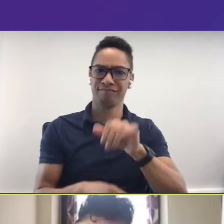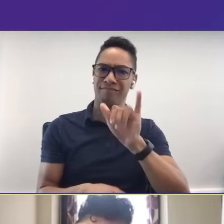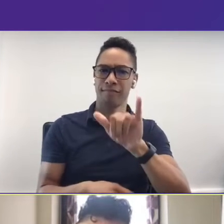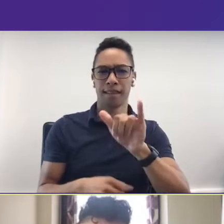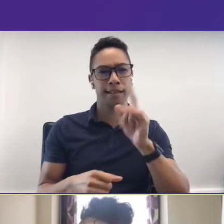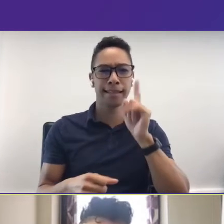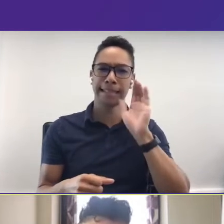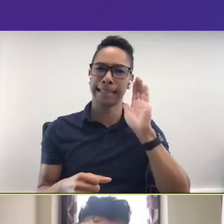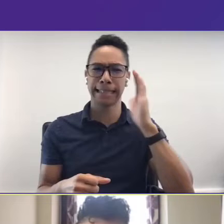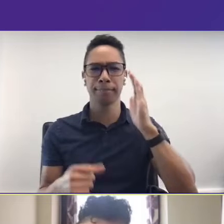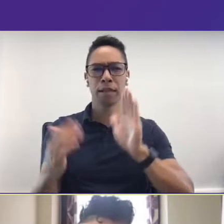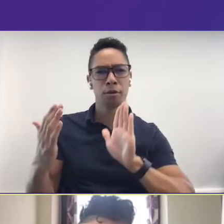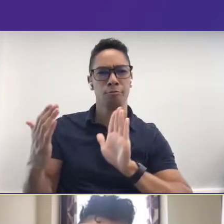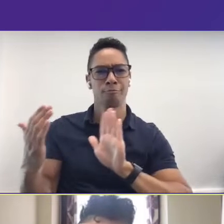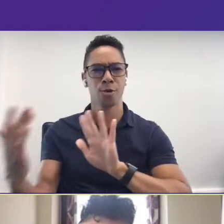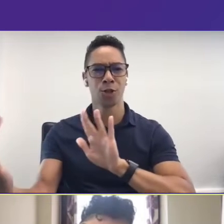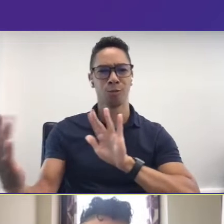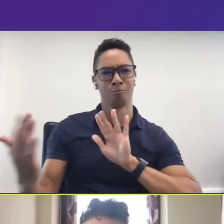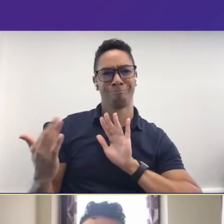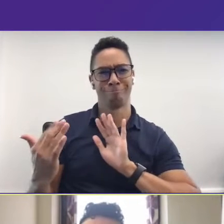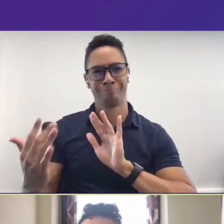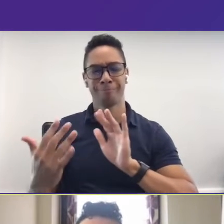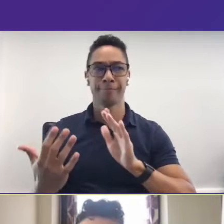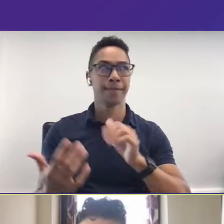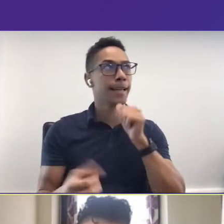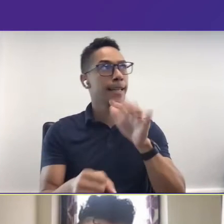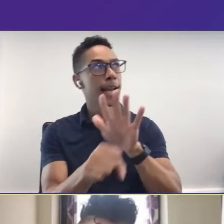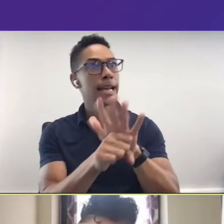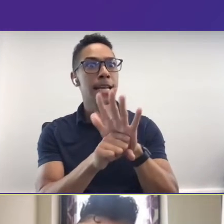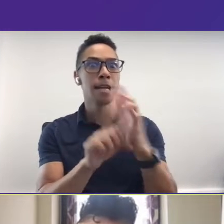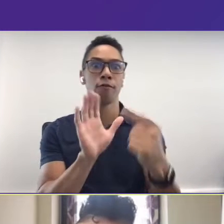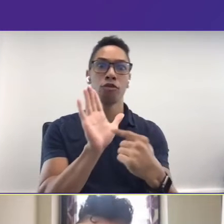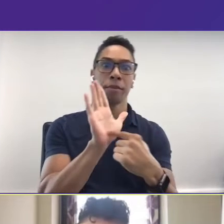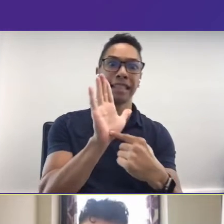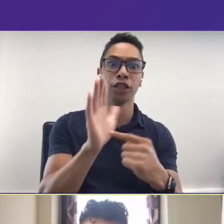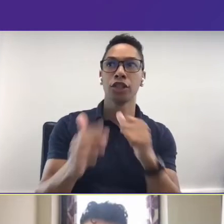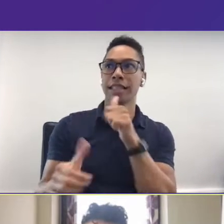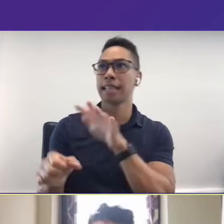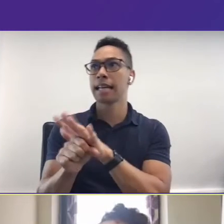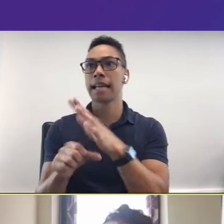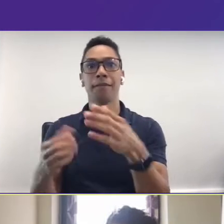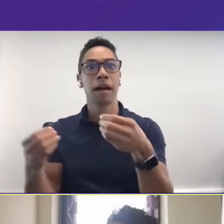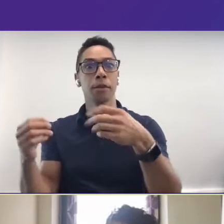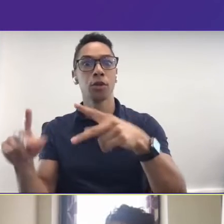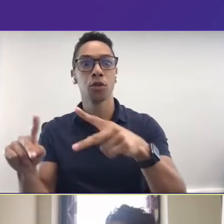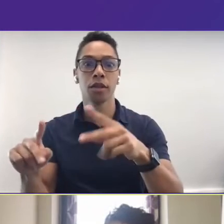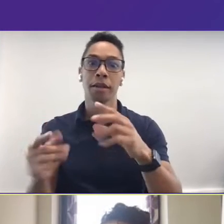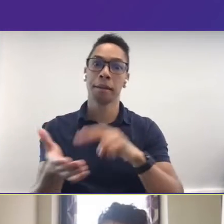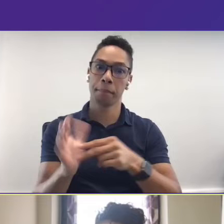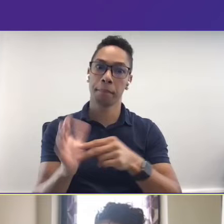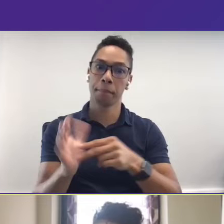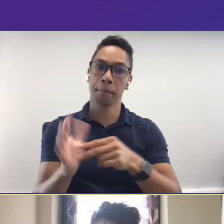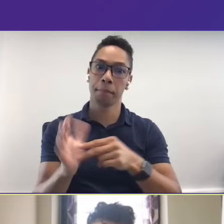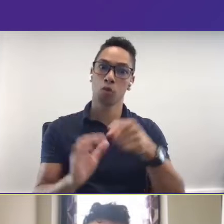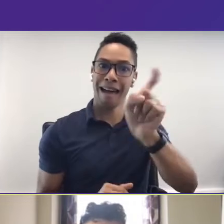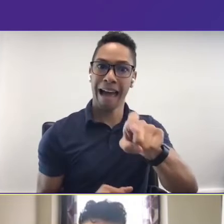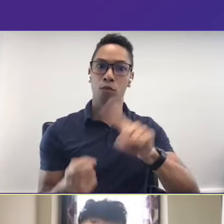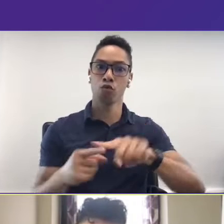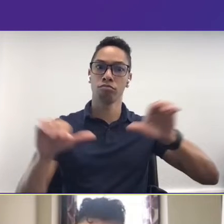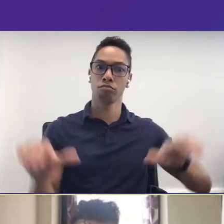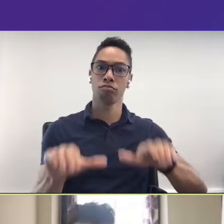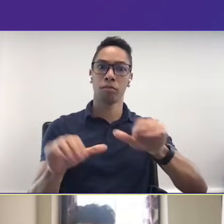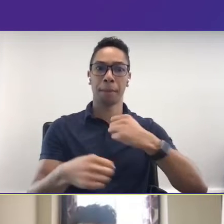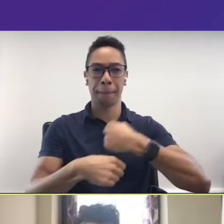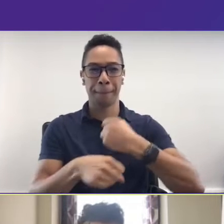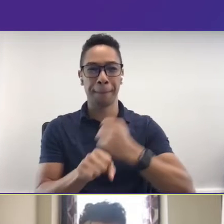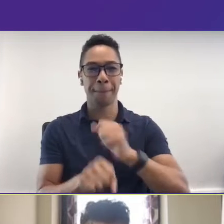pull of, well, you don't find yourself represented or you don't find the opportunities you want, and so you have to do things yourself. But also when you do things